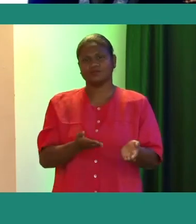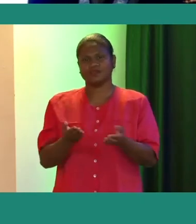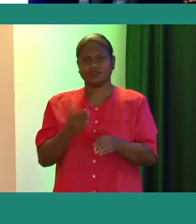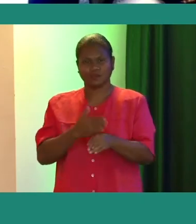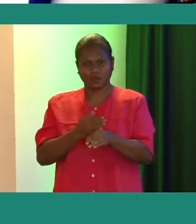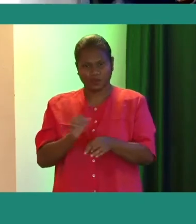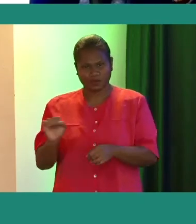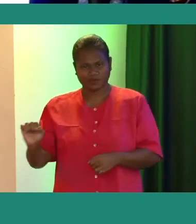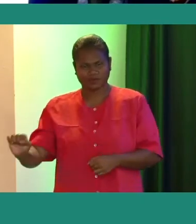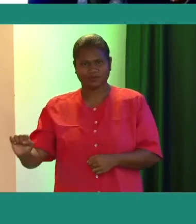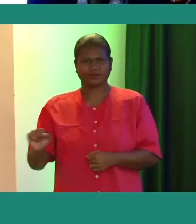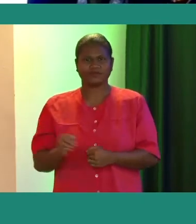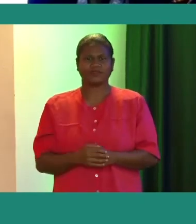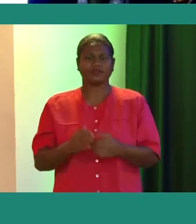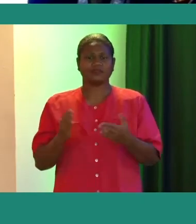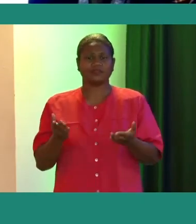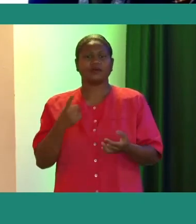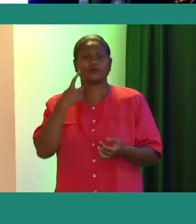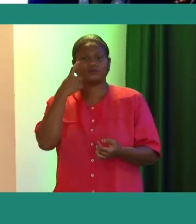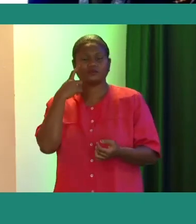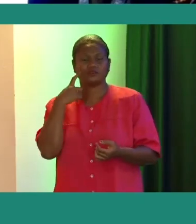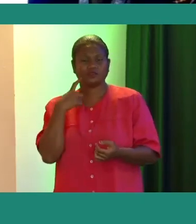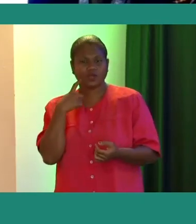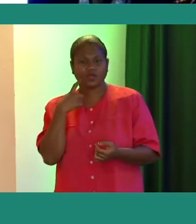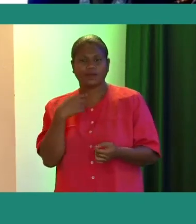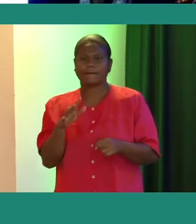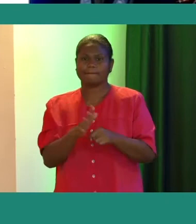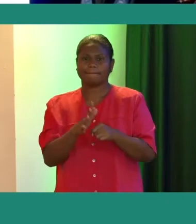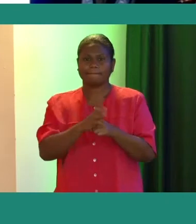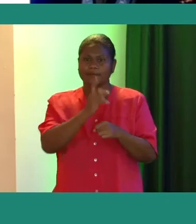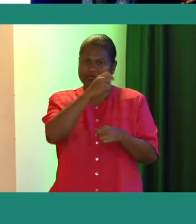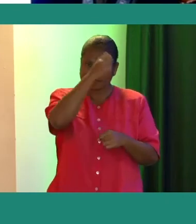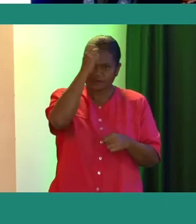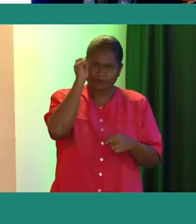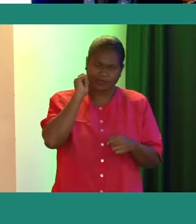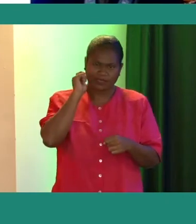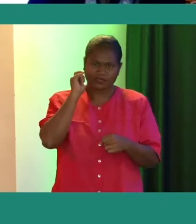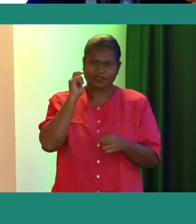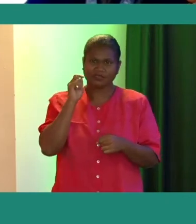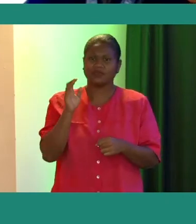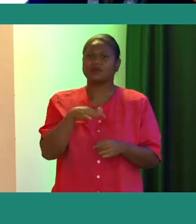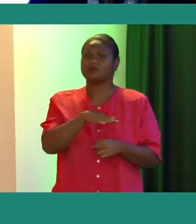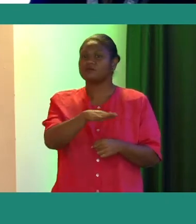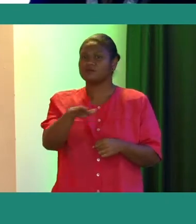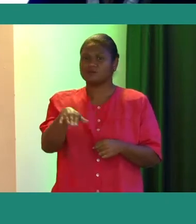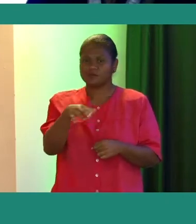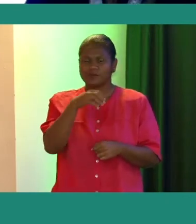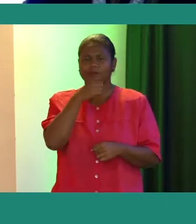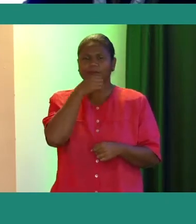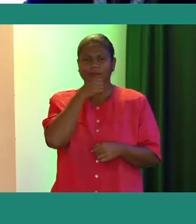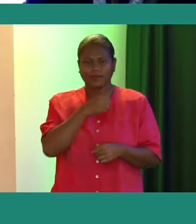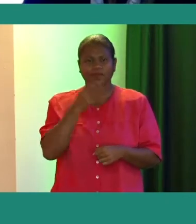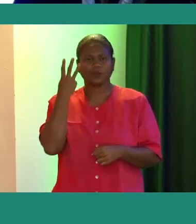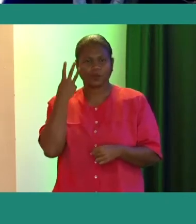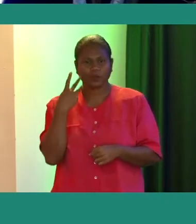So what we're trying to do is to create a space where those opportunities are presented to everyone equitably. And so when people